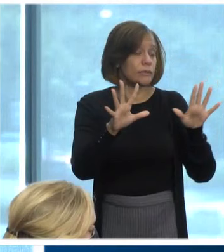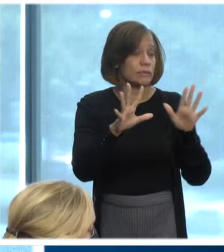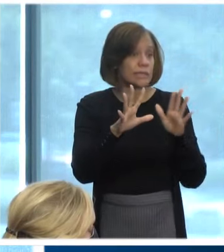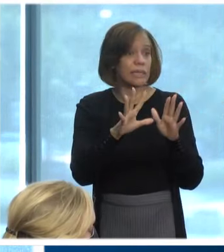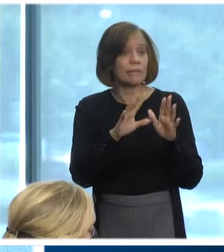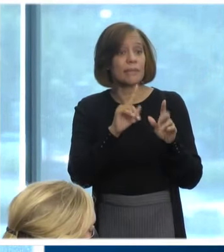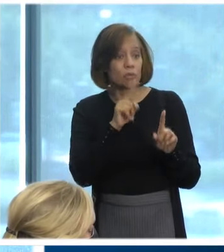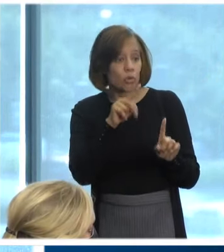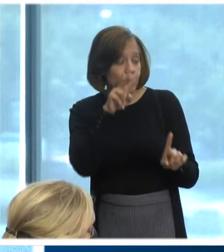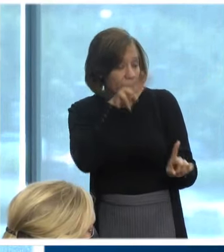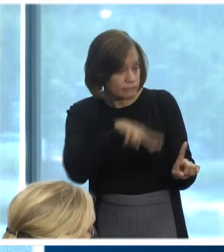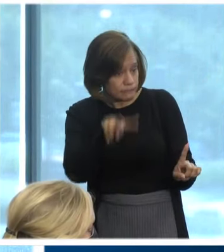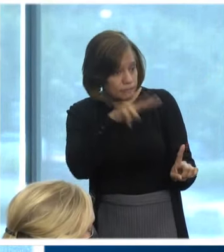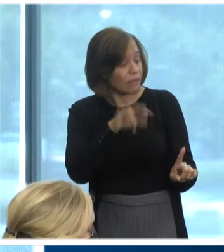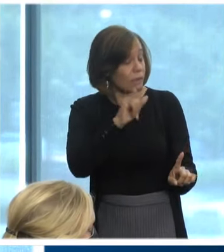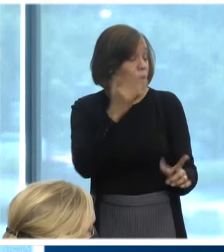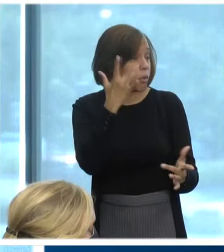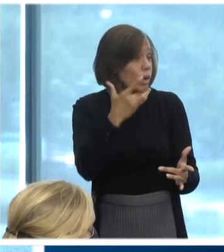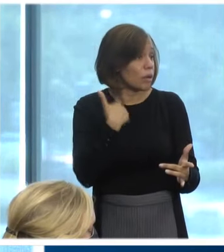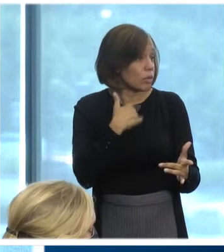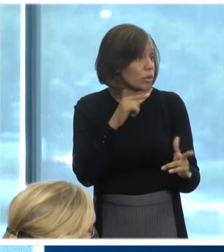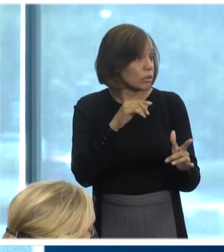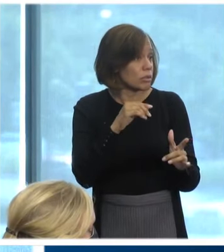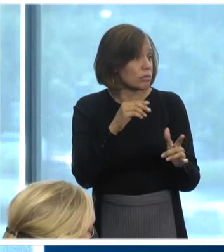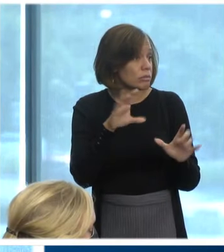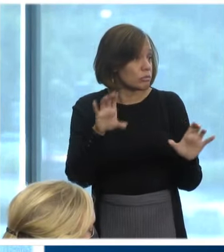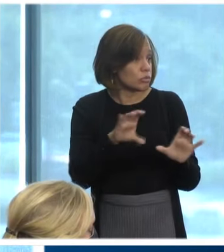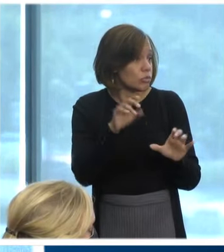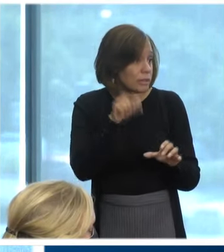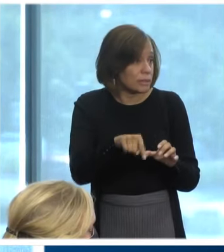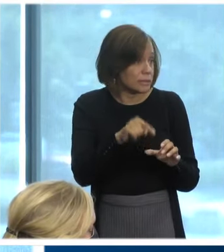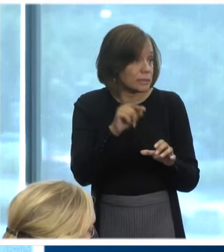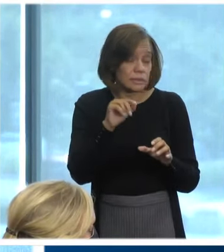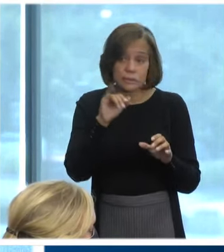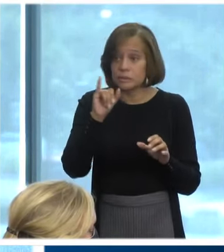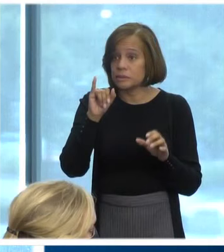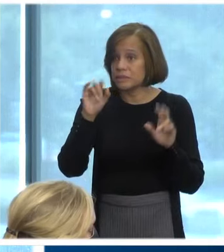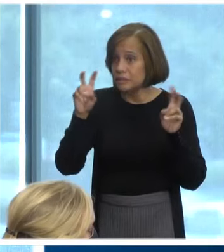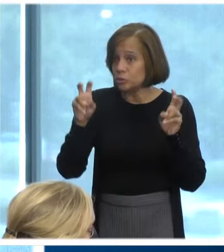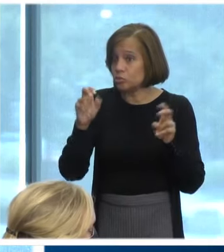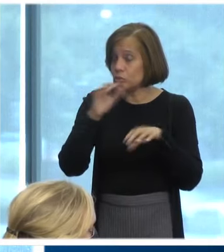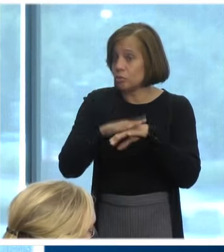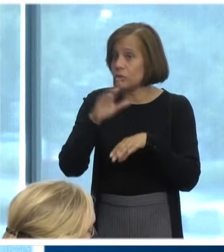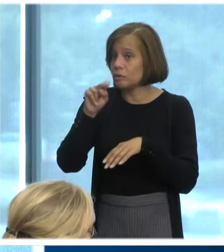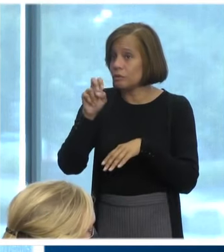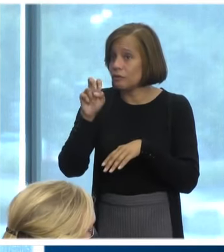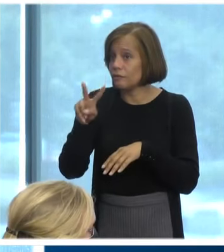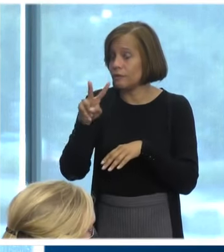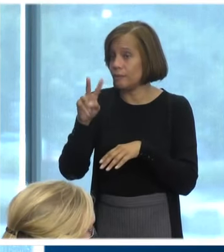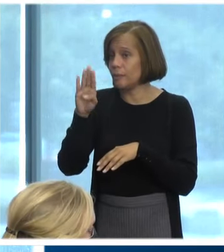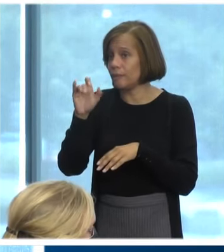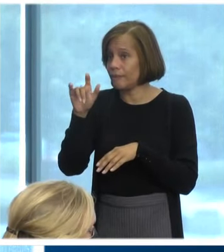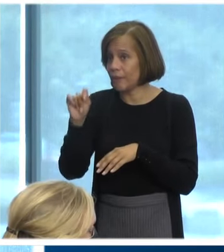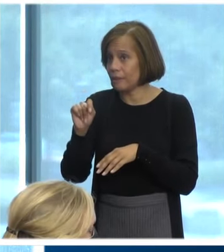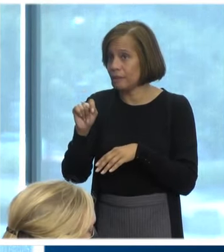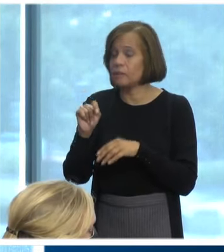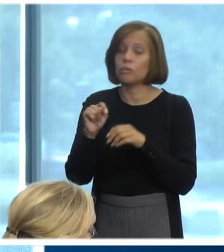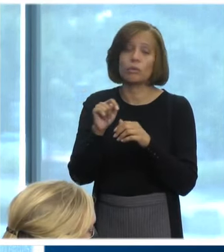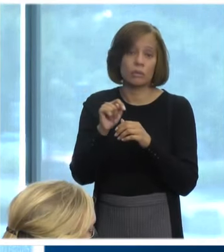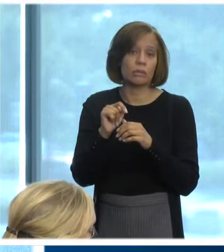And that's why we're pursuing this issue on the November ballot for a civilian review board and the role of inspector